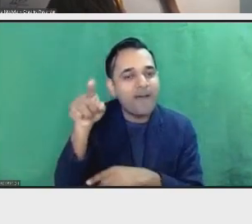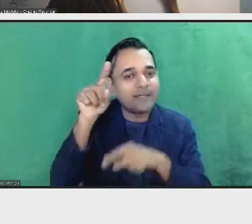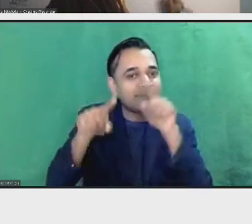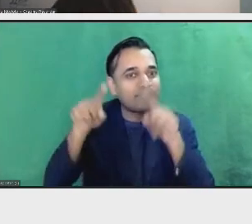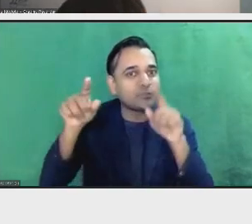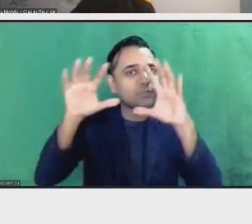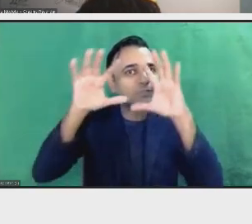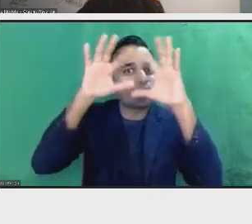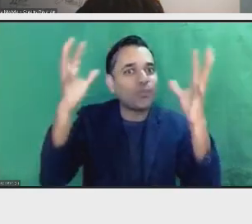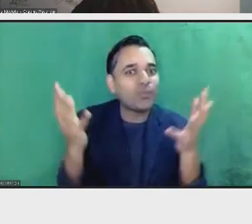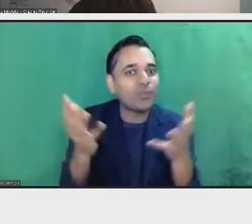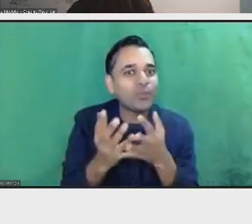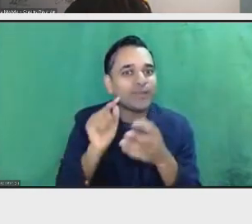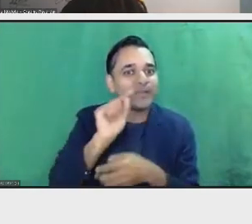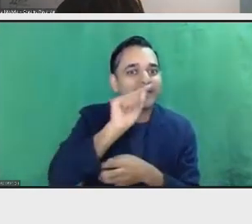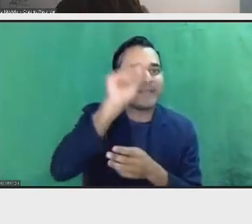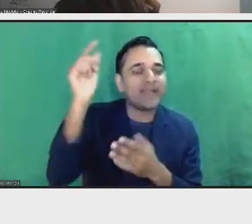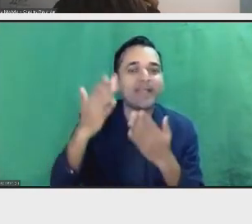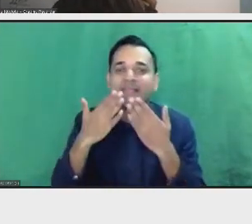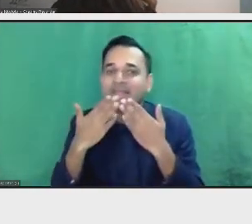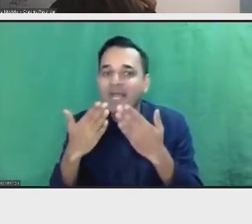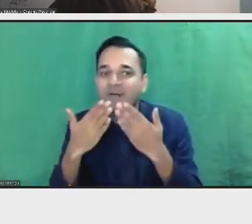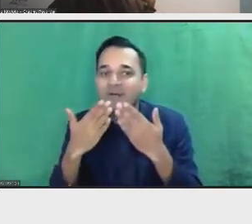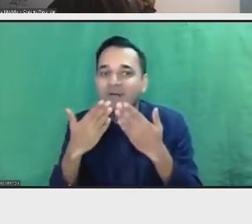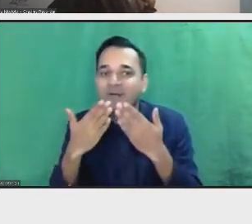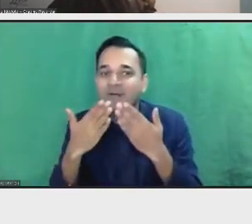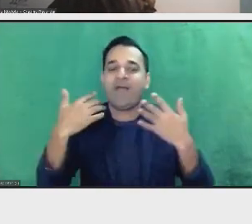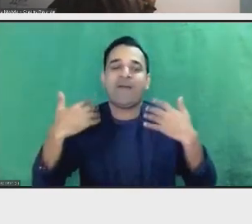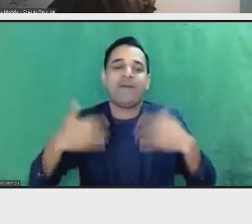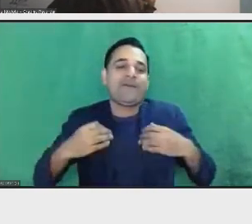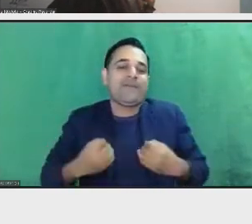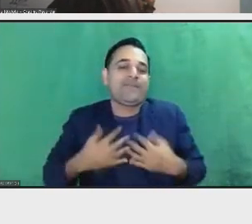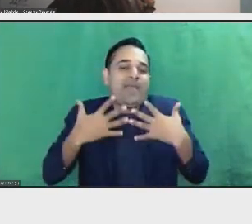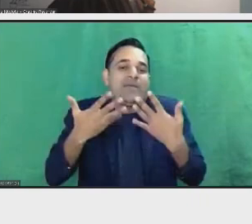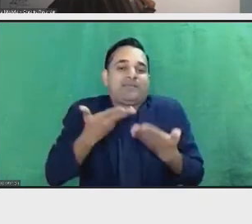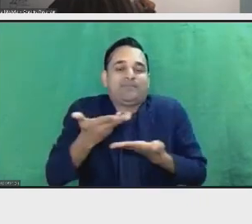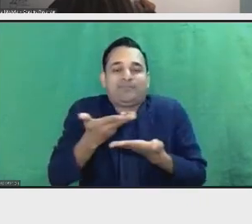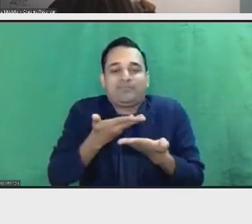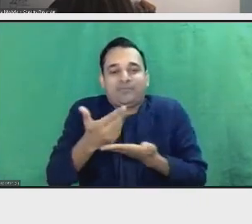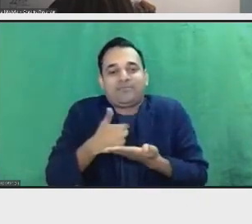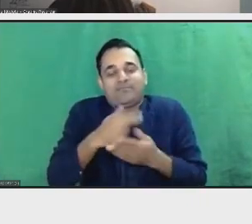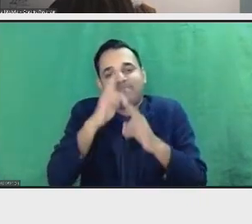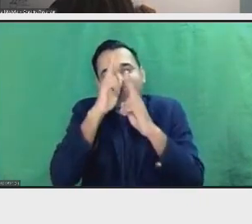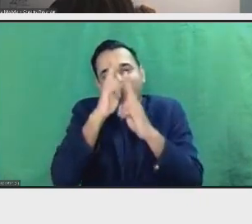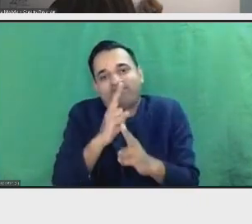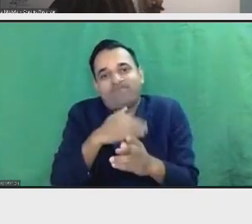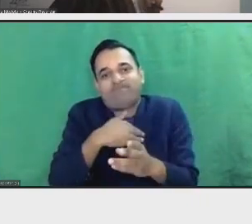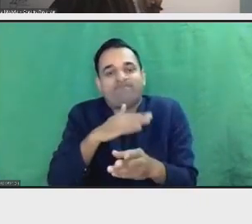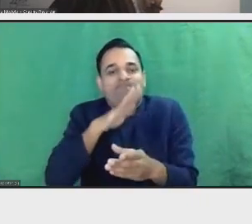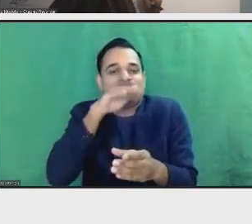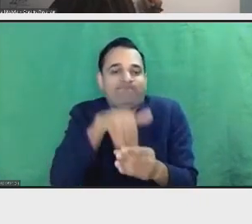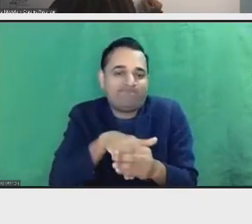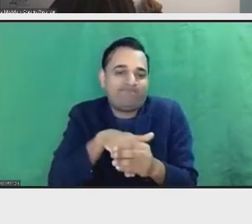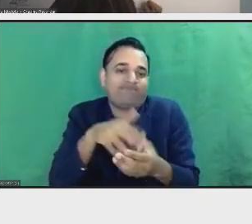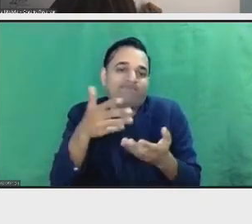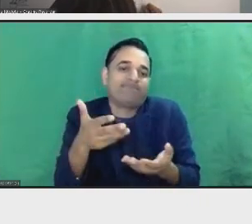had the honor of being a part of. Thank you for allowing me to be your moderator for this session. And I will now